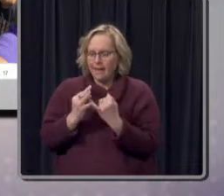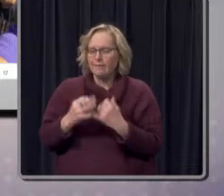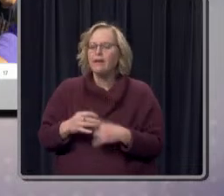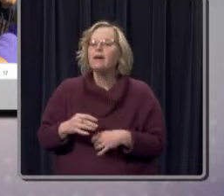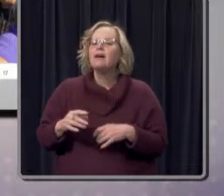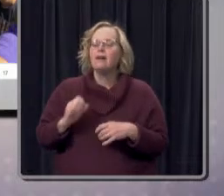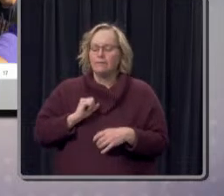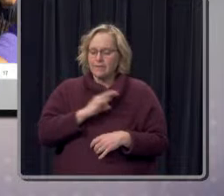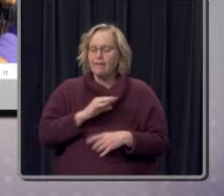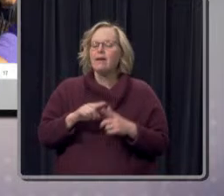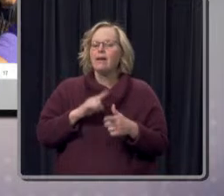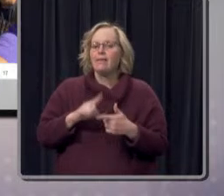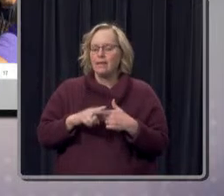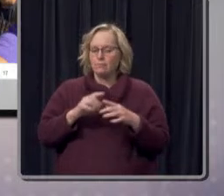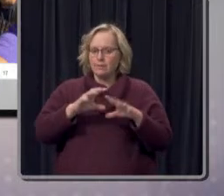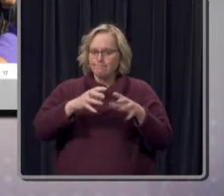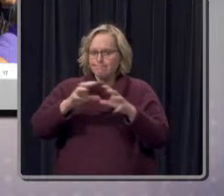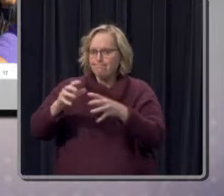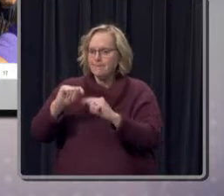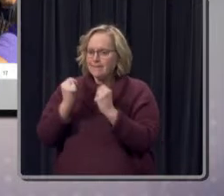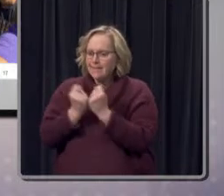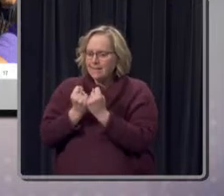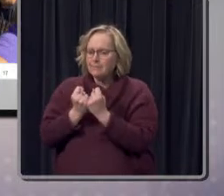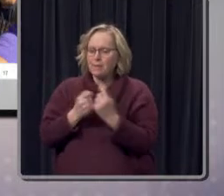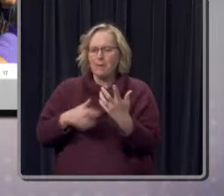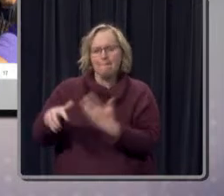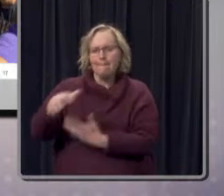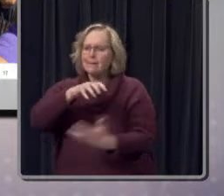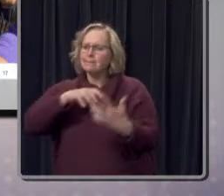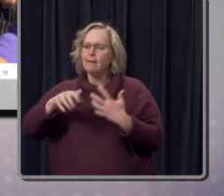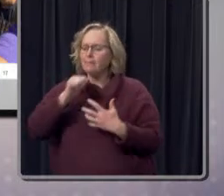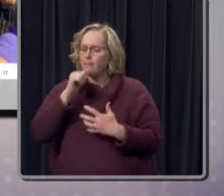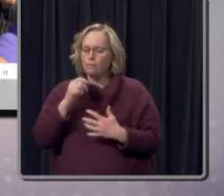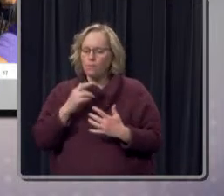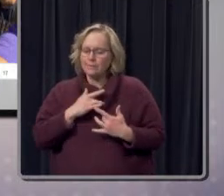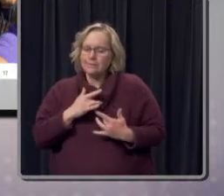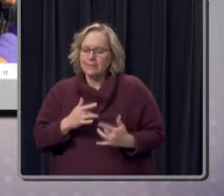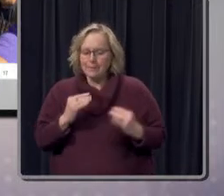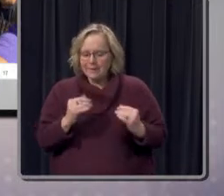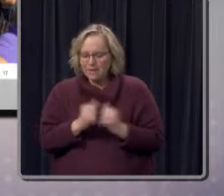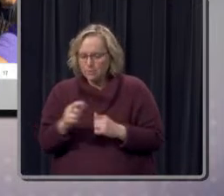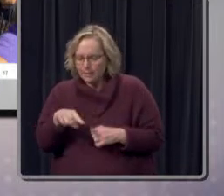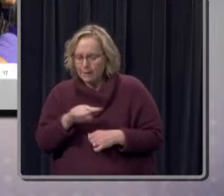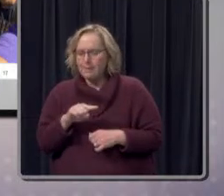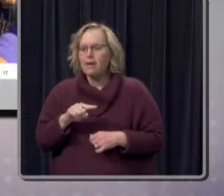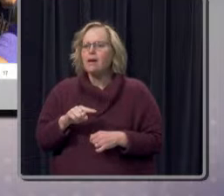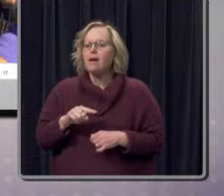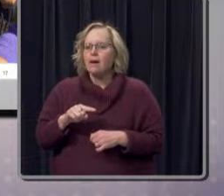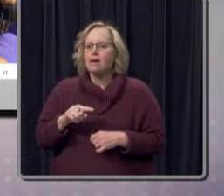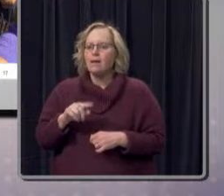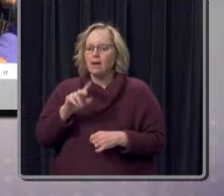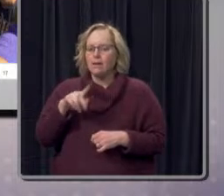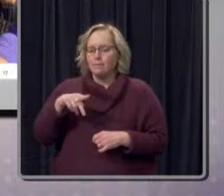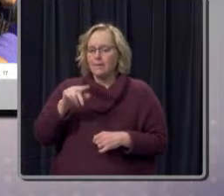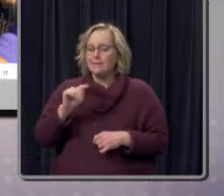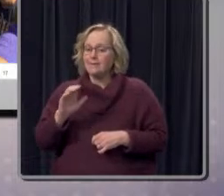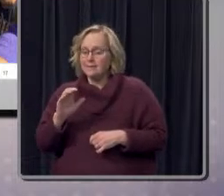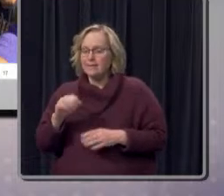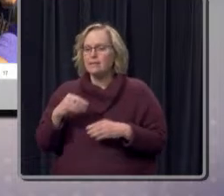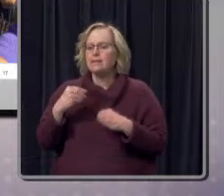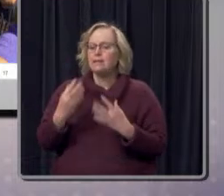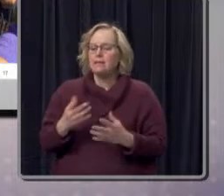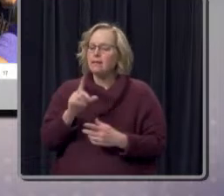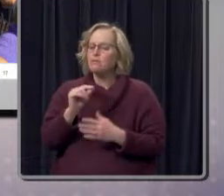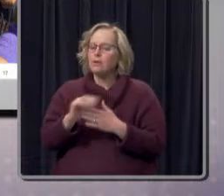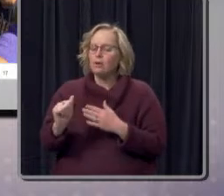of staff so that they were with people they don't normally teach with and see. And our PTC gave $20 for us to get out and serve and